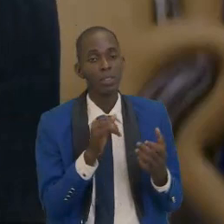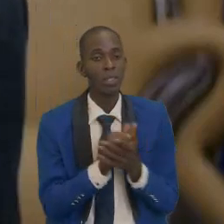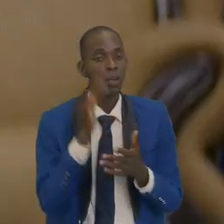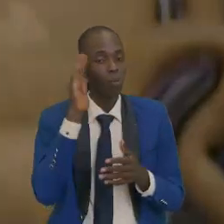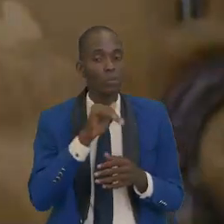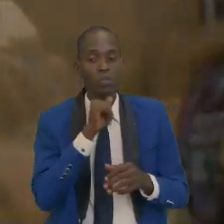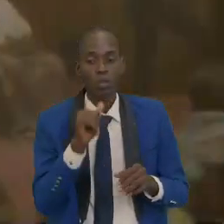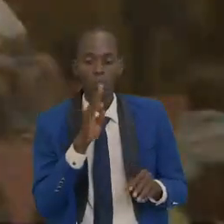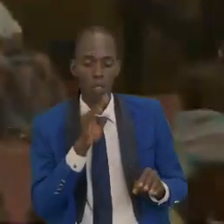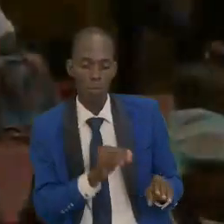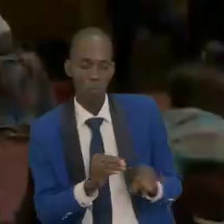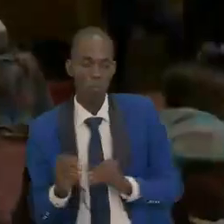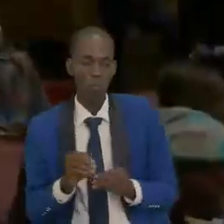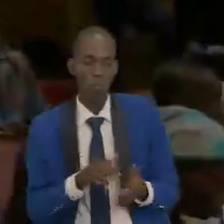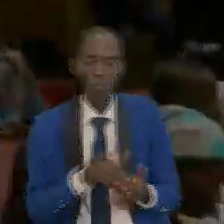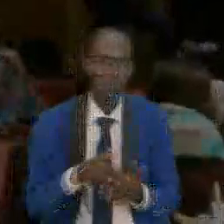the show